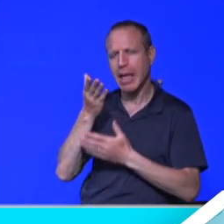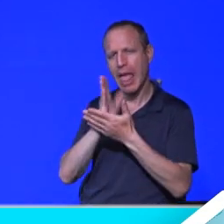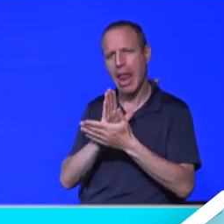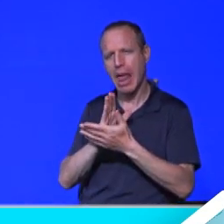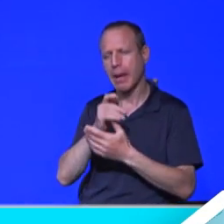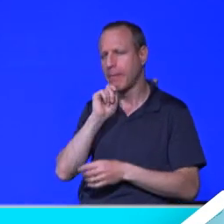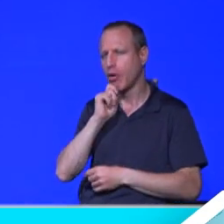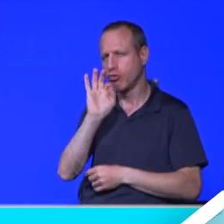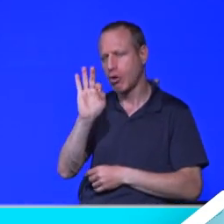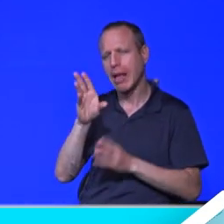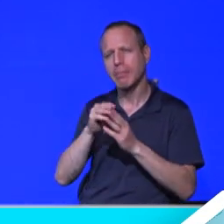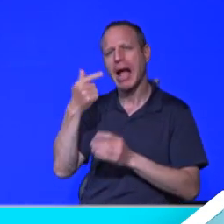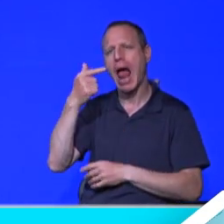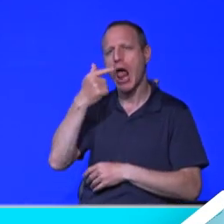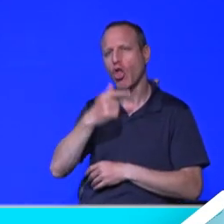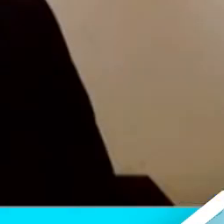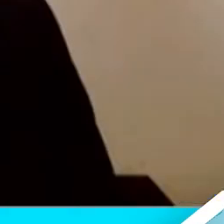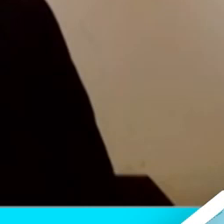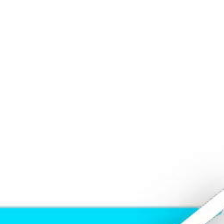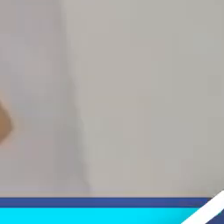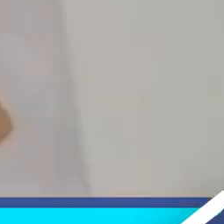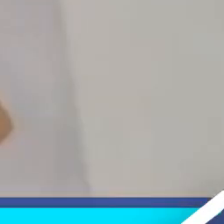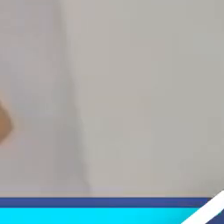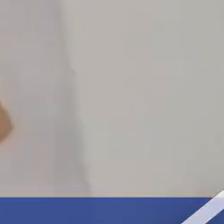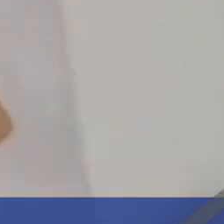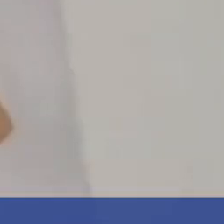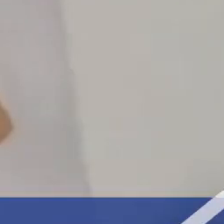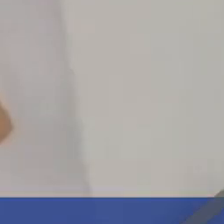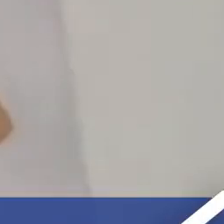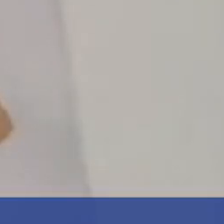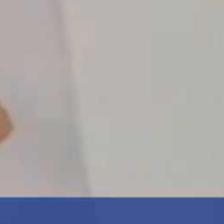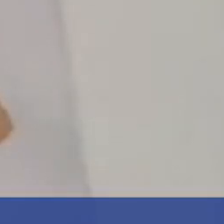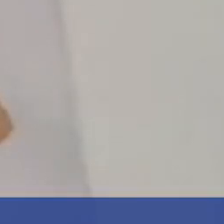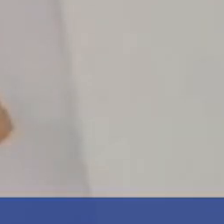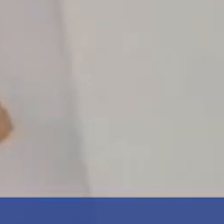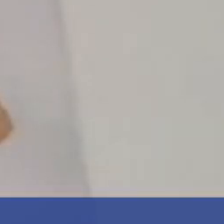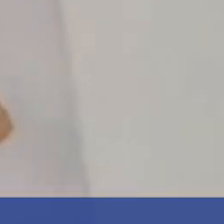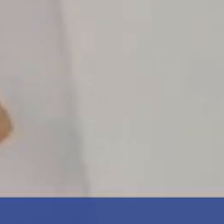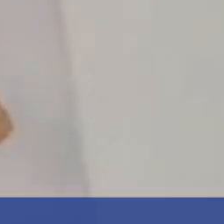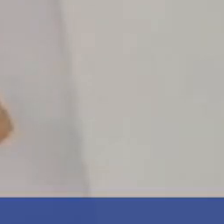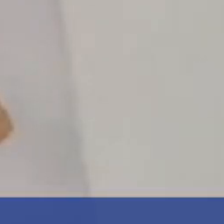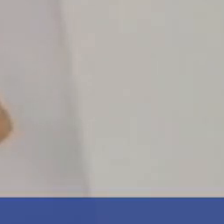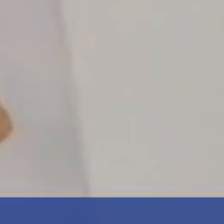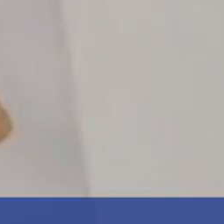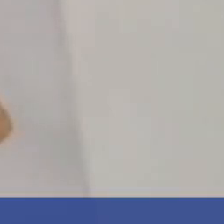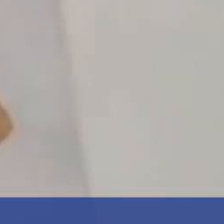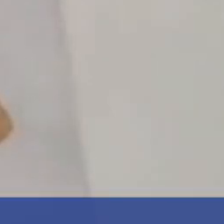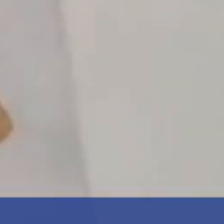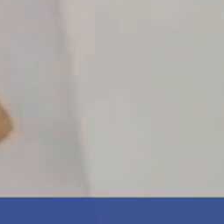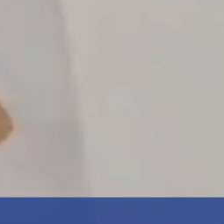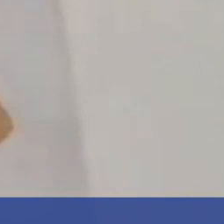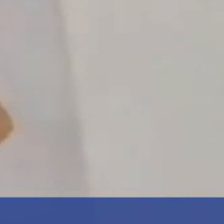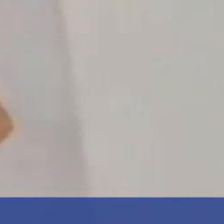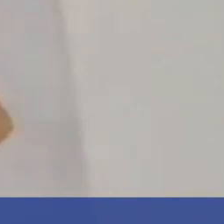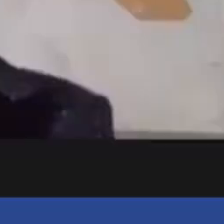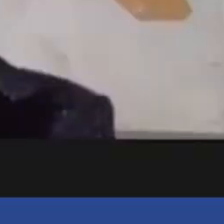your interview with Gal Gadot. I know that you have a huge fan base, not only in Israel, of course, but